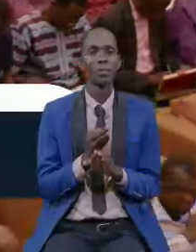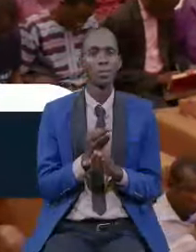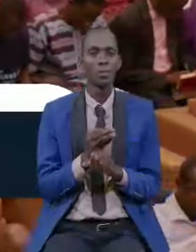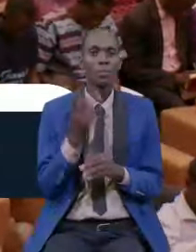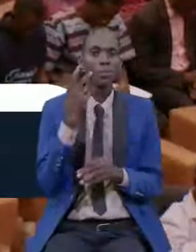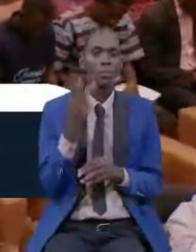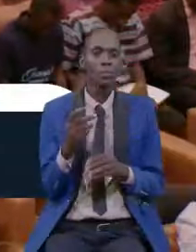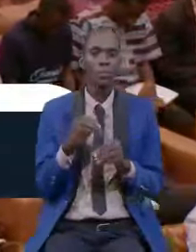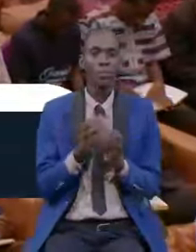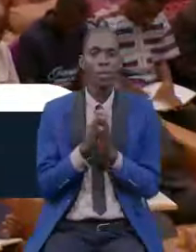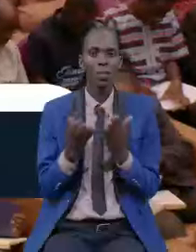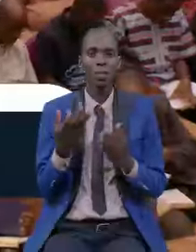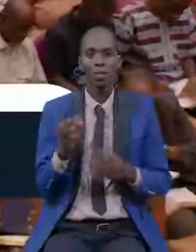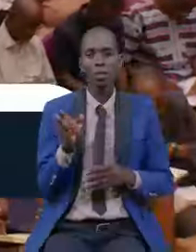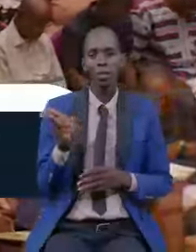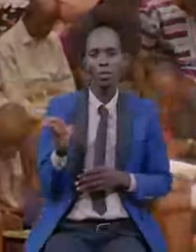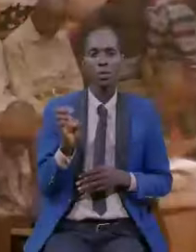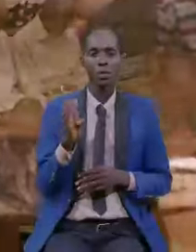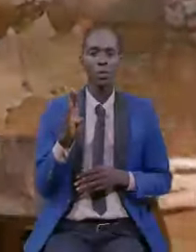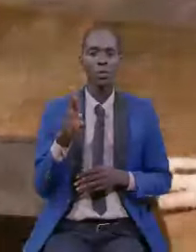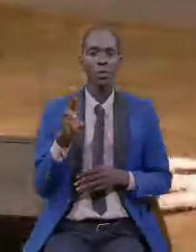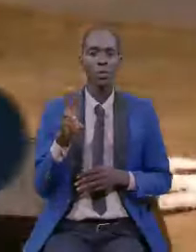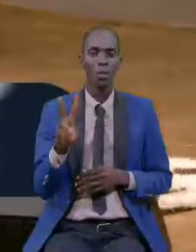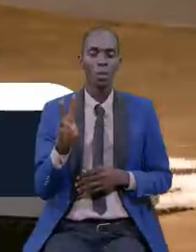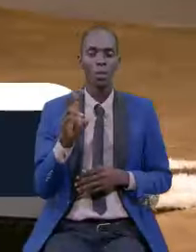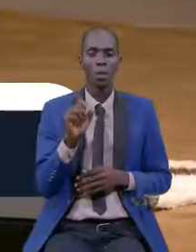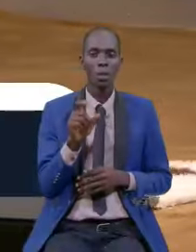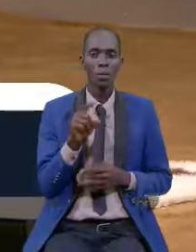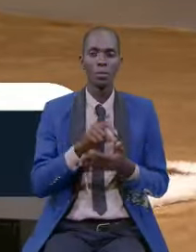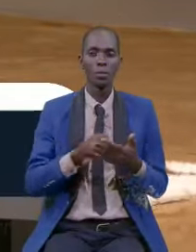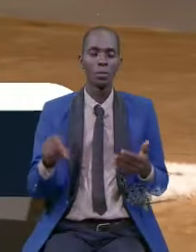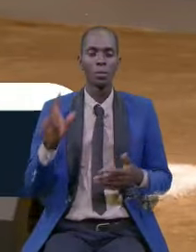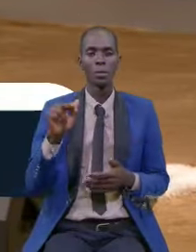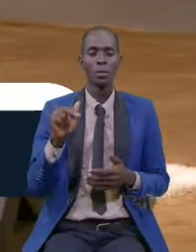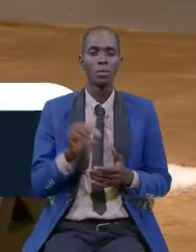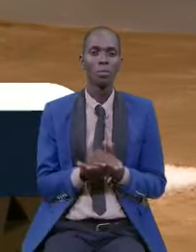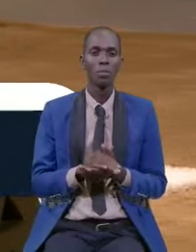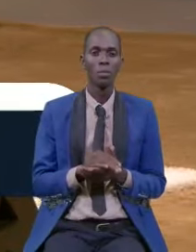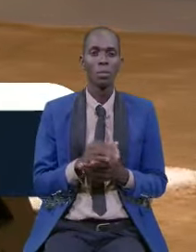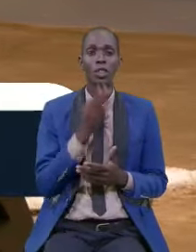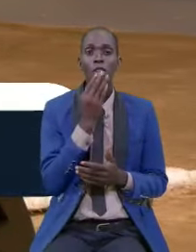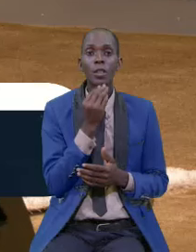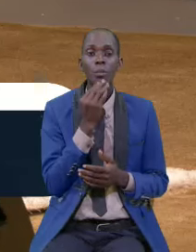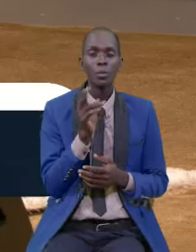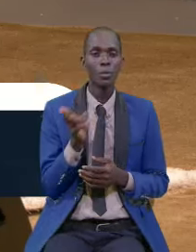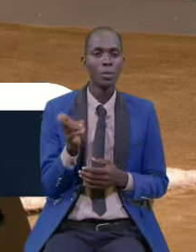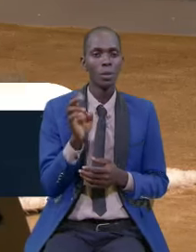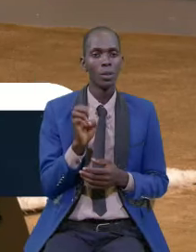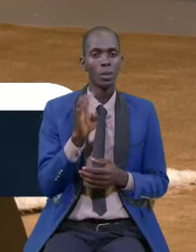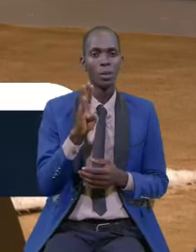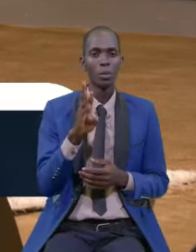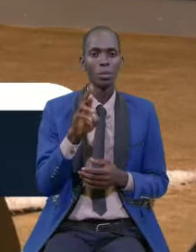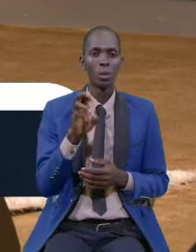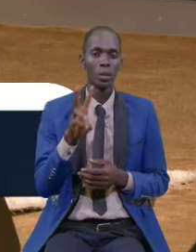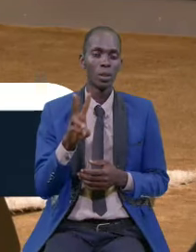at Hebrews chapter 11. And we're reading from verse 13. Hebrews 11